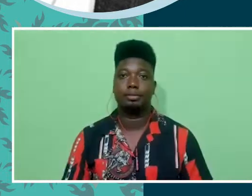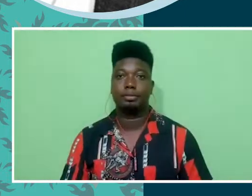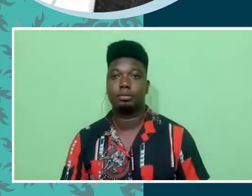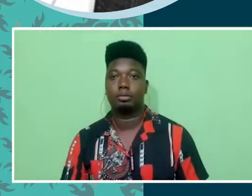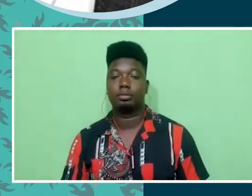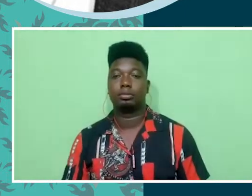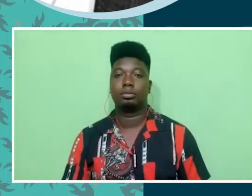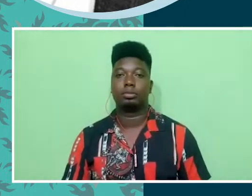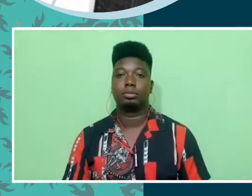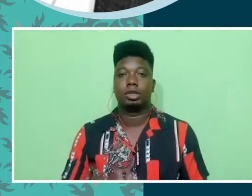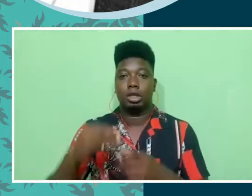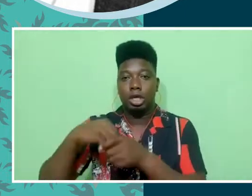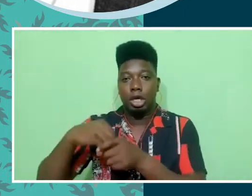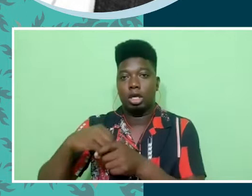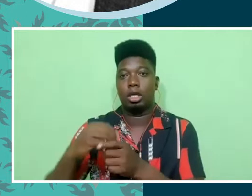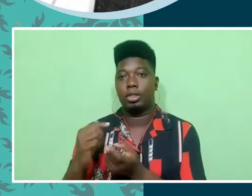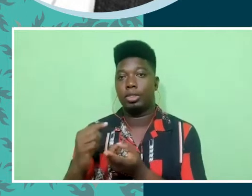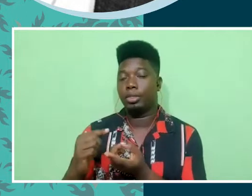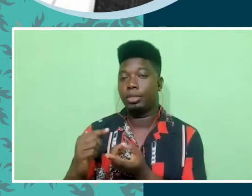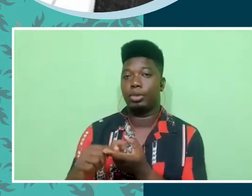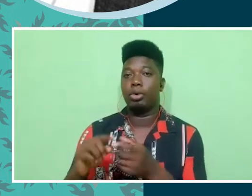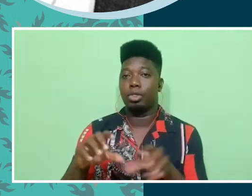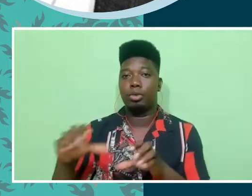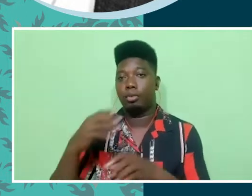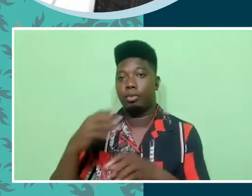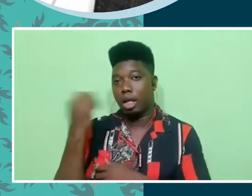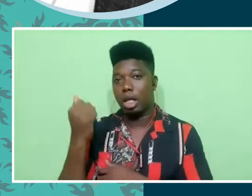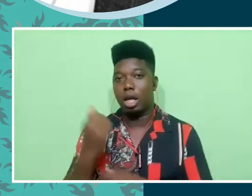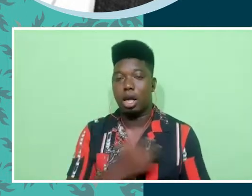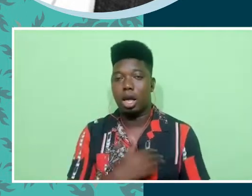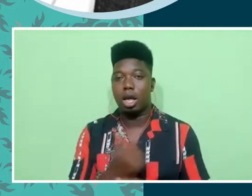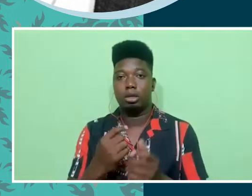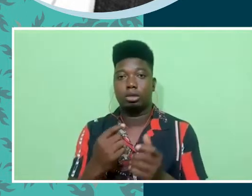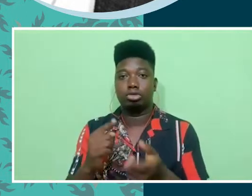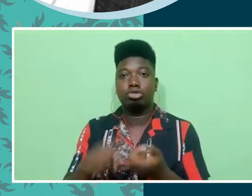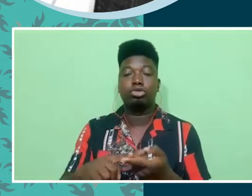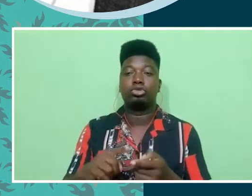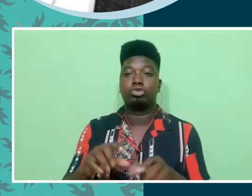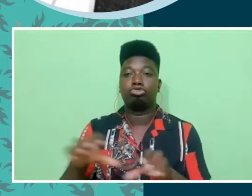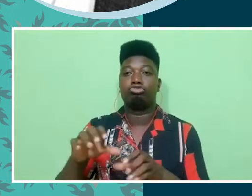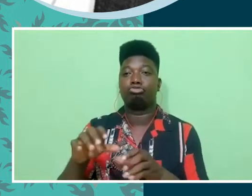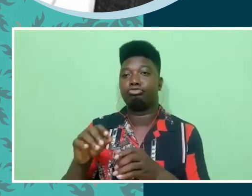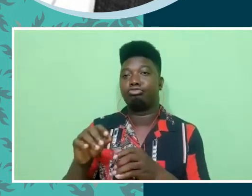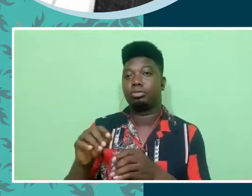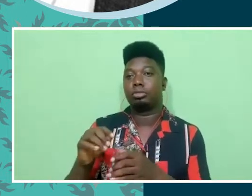intention to do better, but also feeling totally daunted. I hear so many, where do I even start? And it's